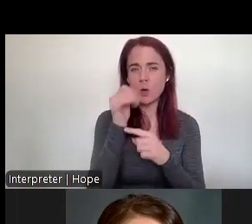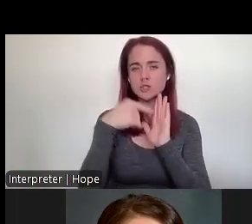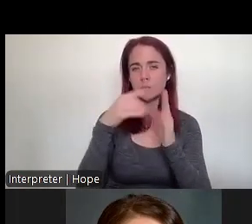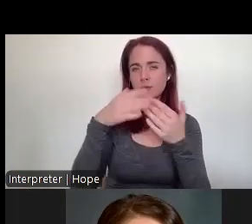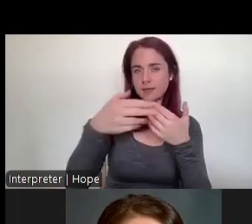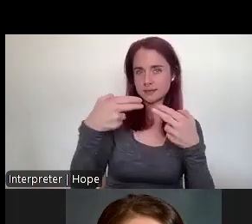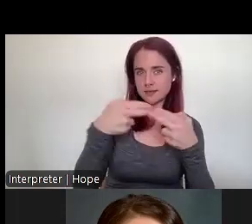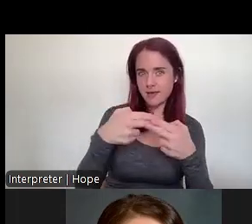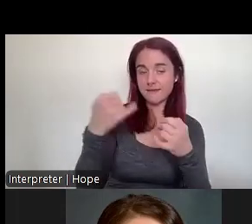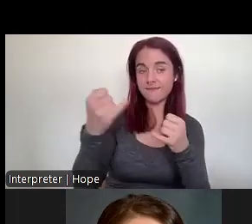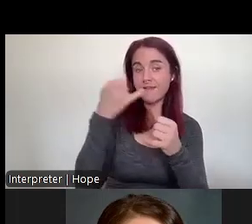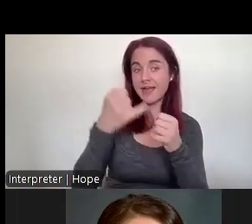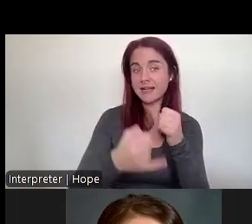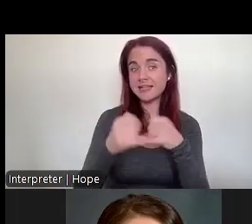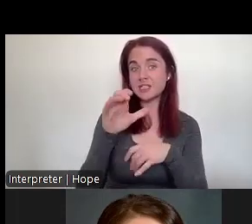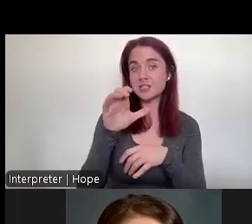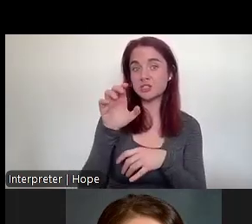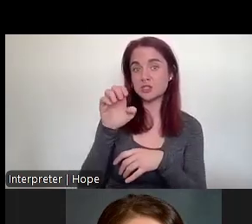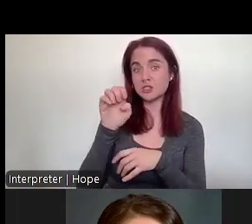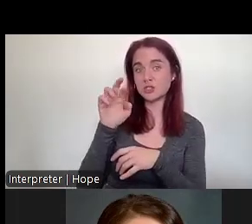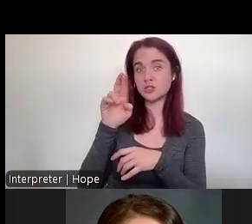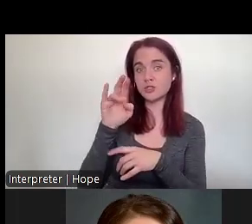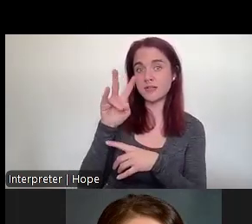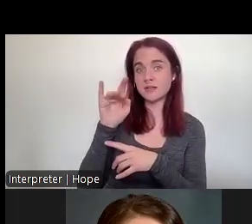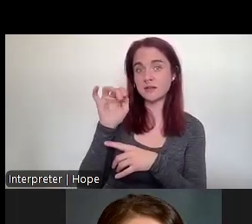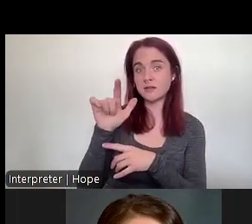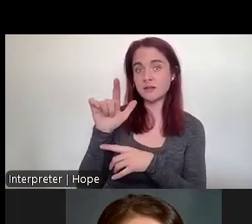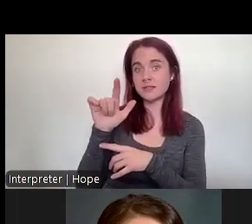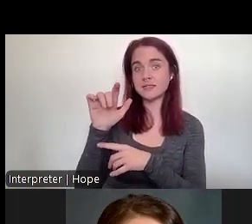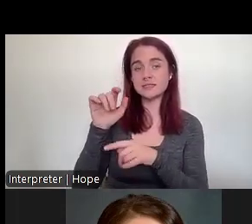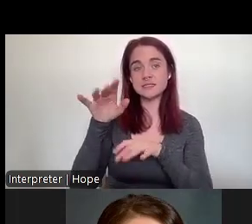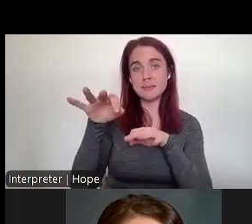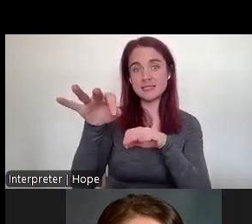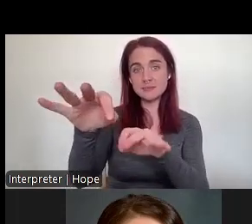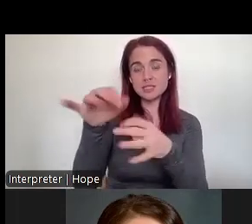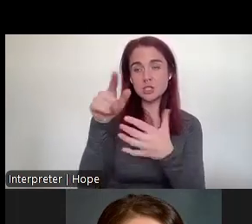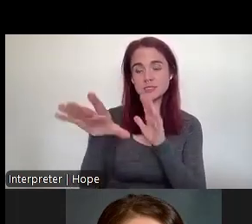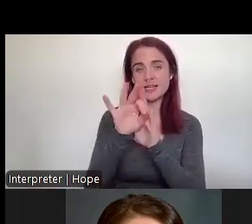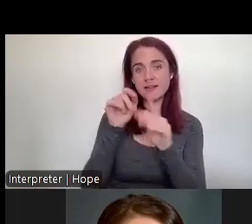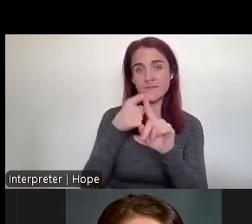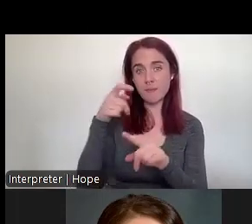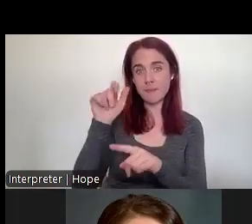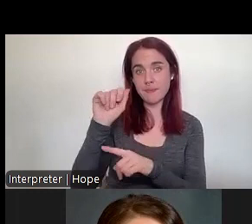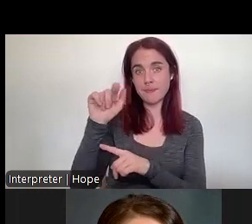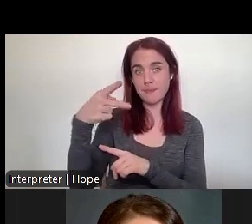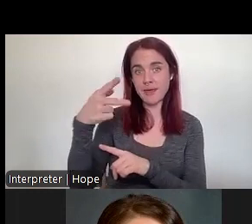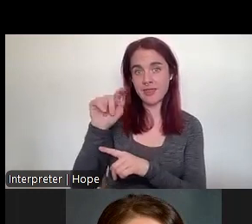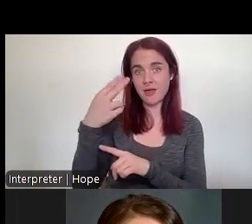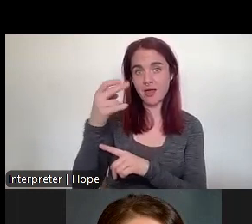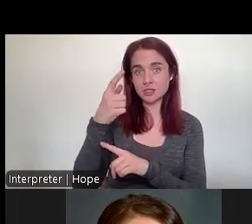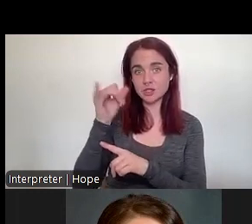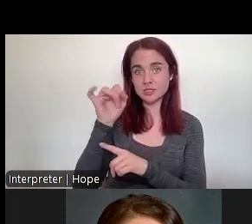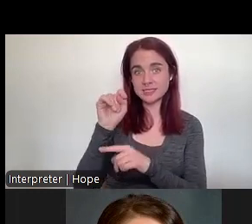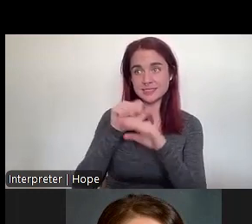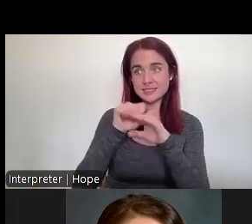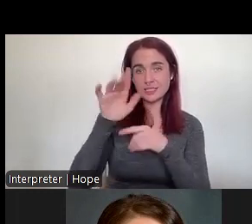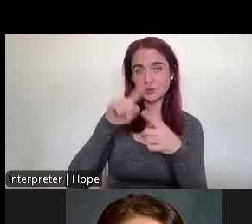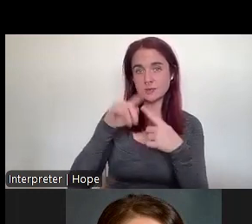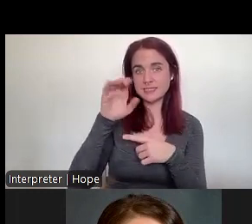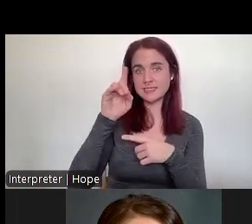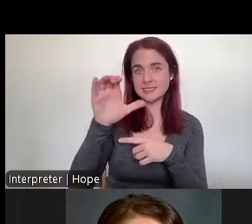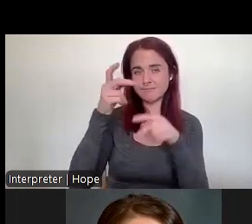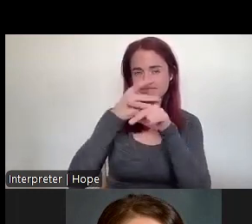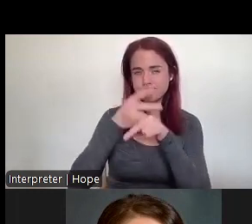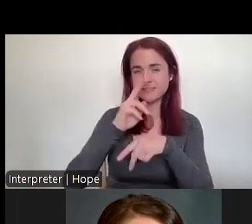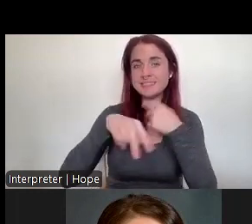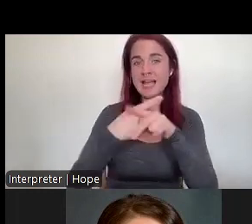And finally, cervical specimens are selected by local pathologists and sent to CDC for HPV typing. And